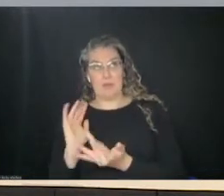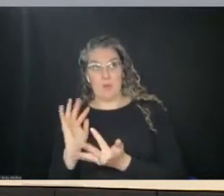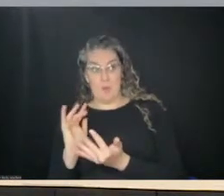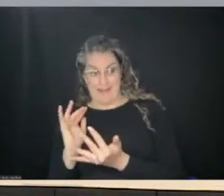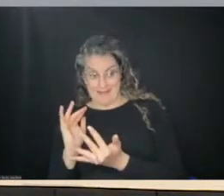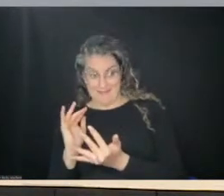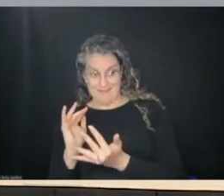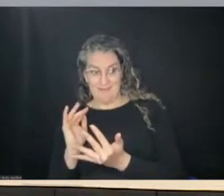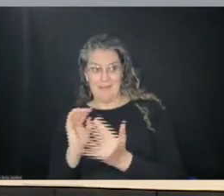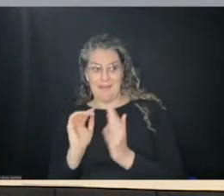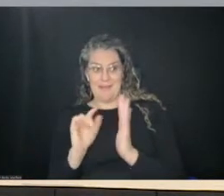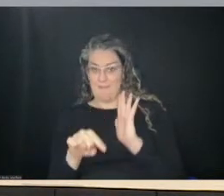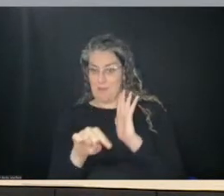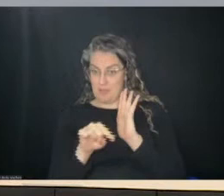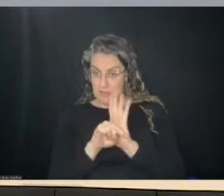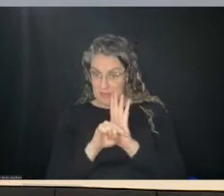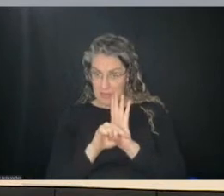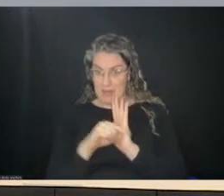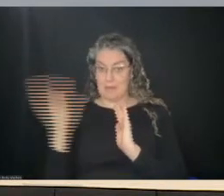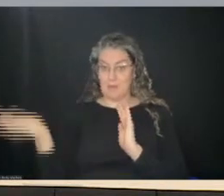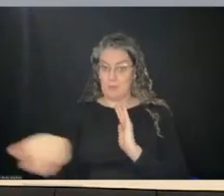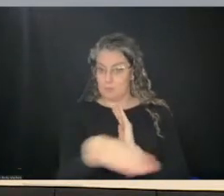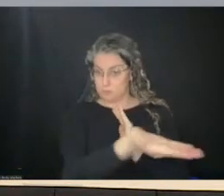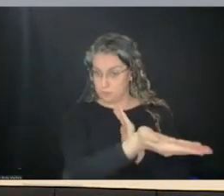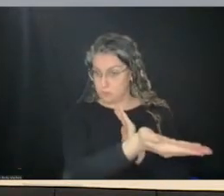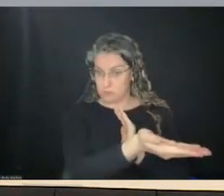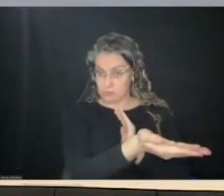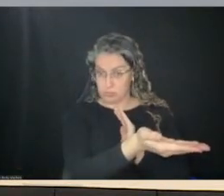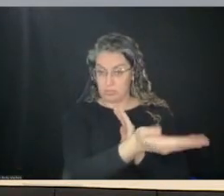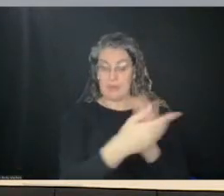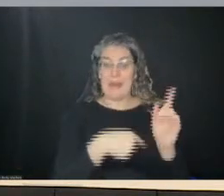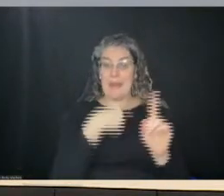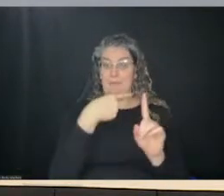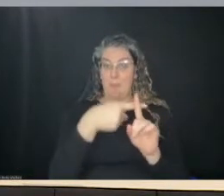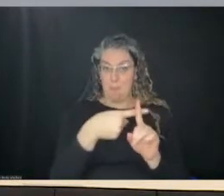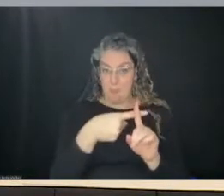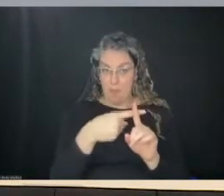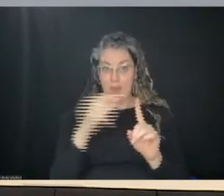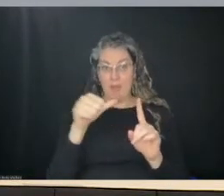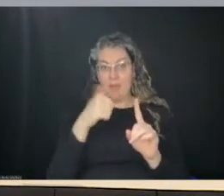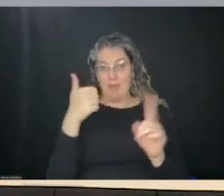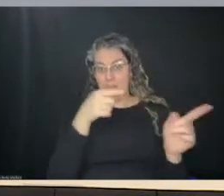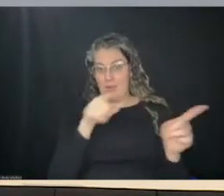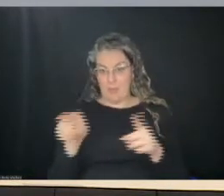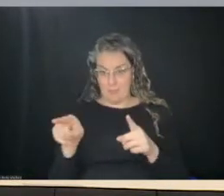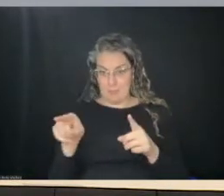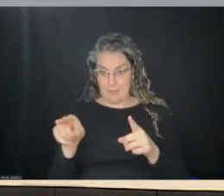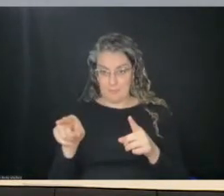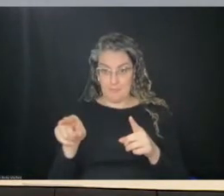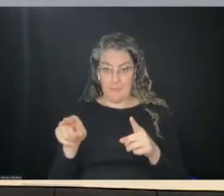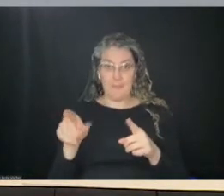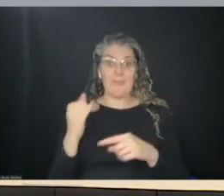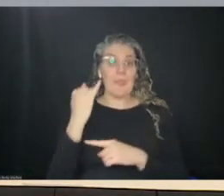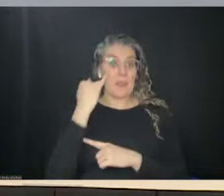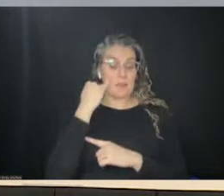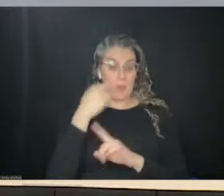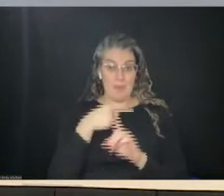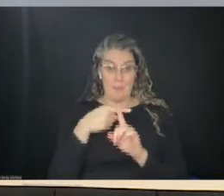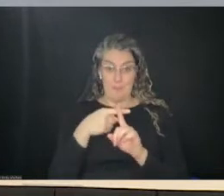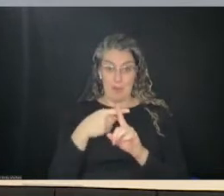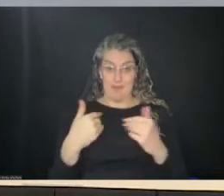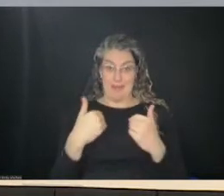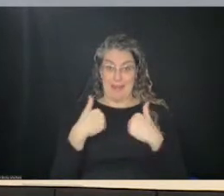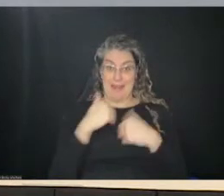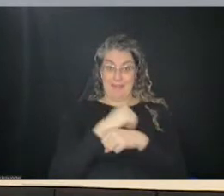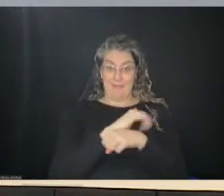be, the result will be available, or you will be called. If it is positive, you will